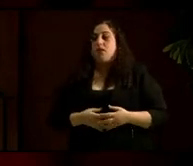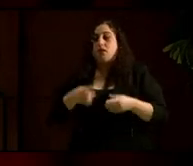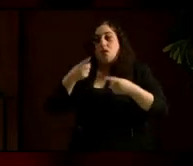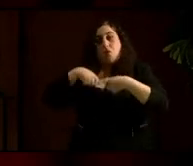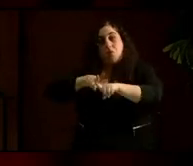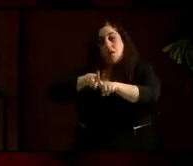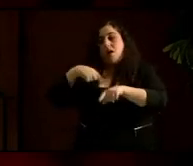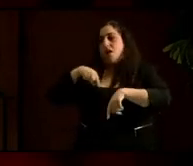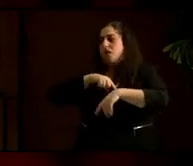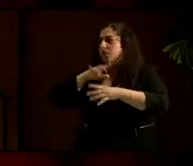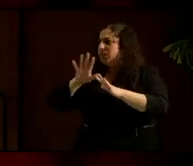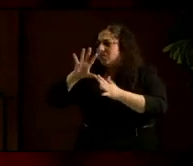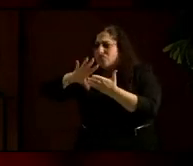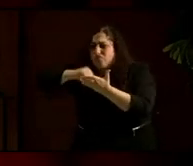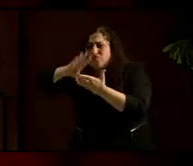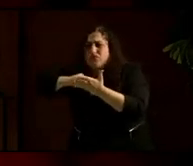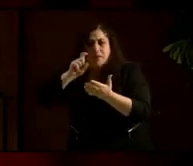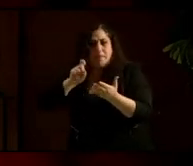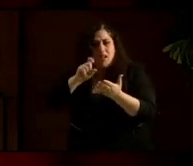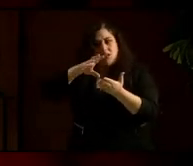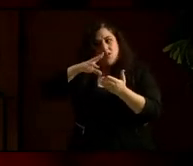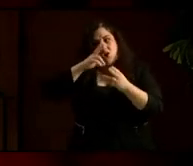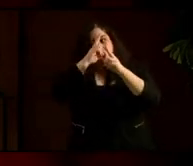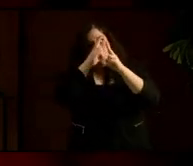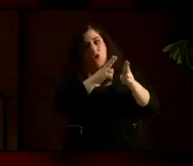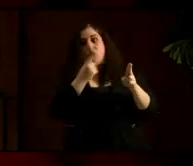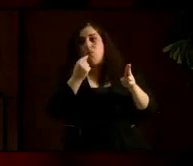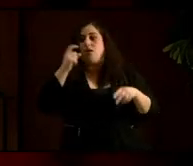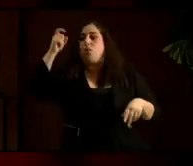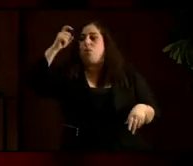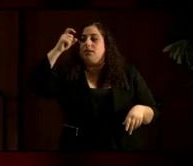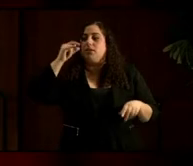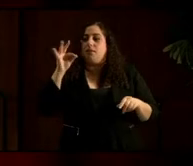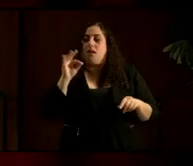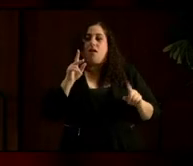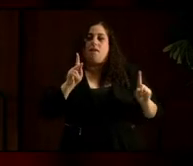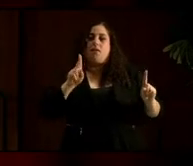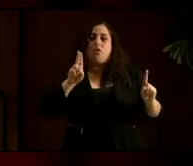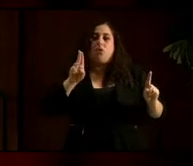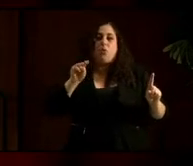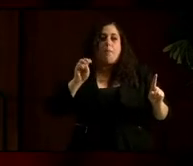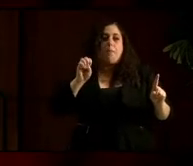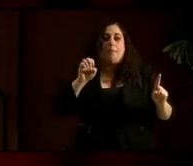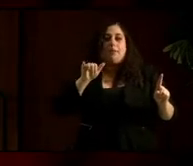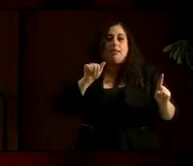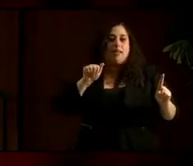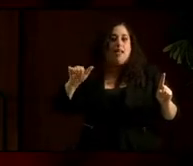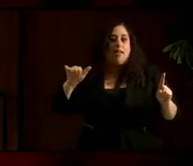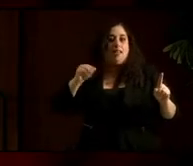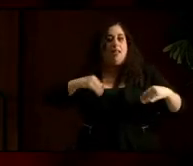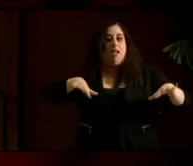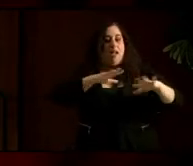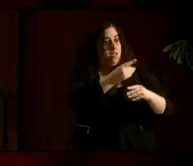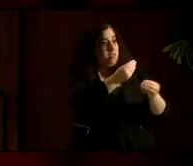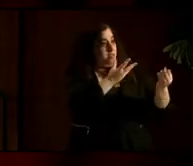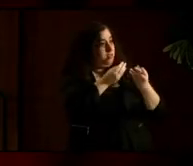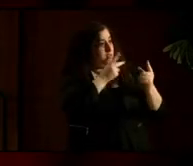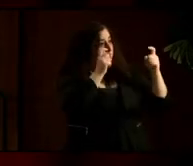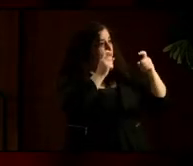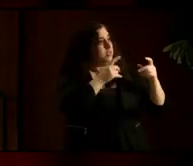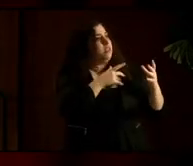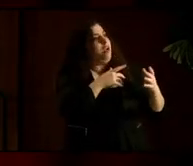wisdom of the Kumeyaay and do so harmoniously, respectfully, and honestly.